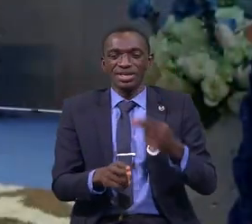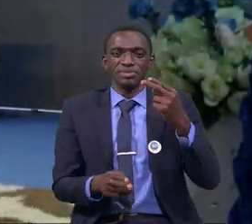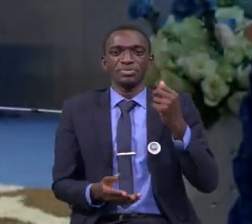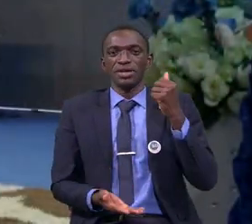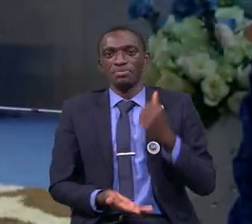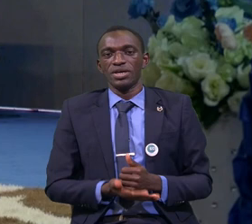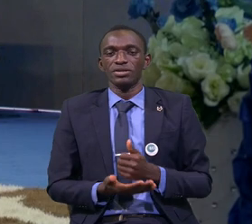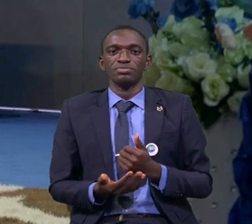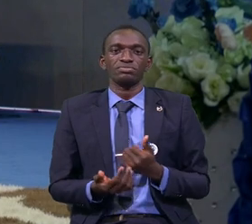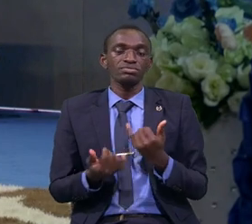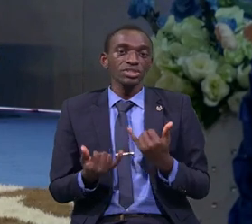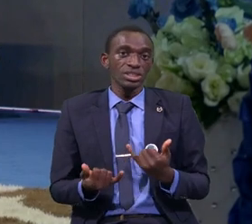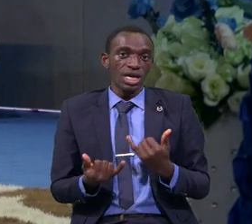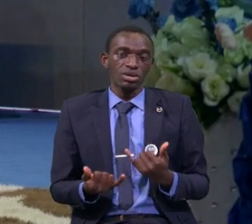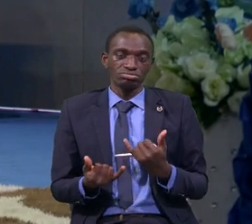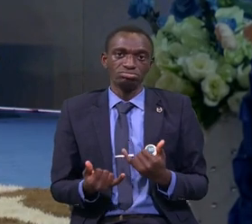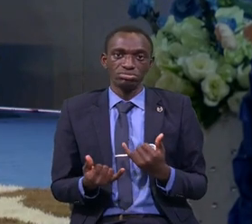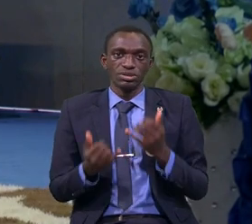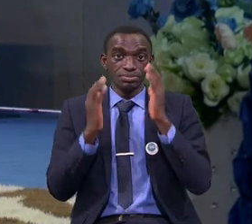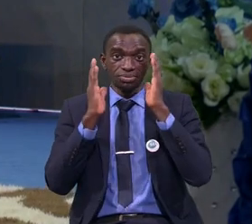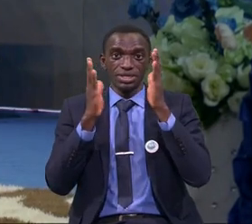Heads bowed and eyes closed.